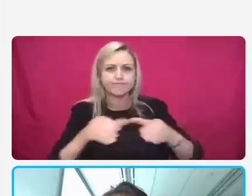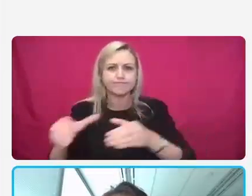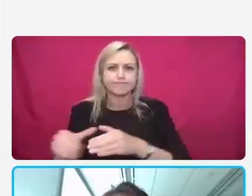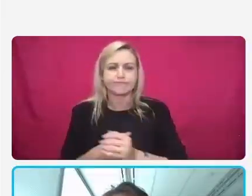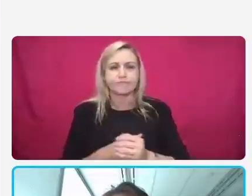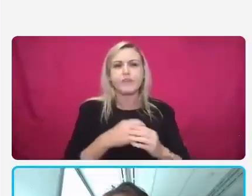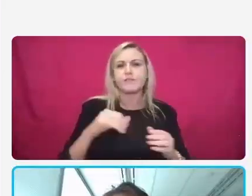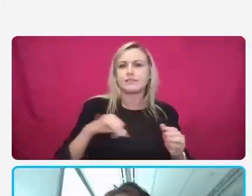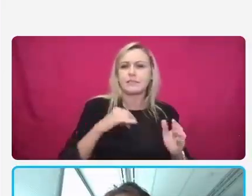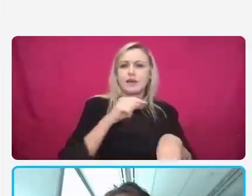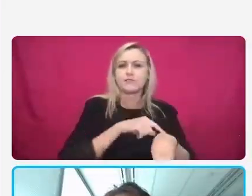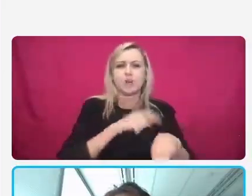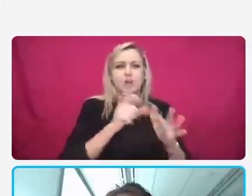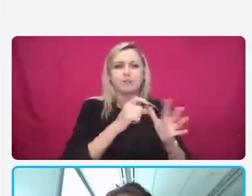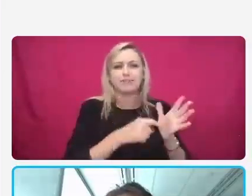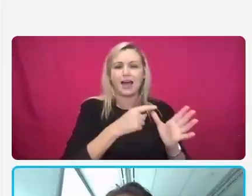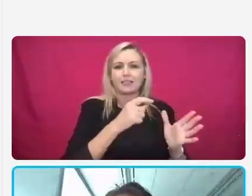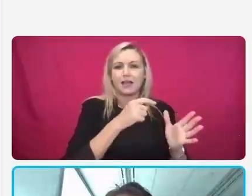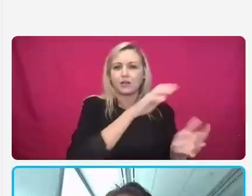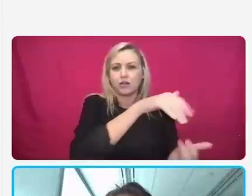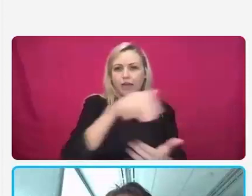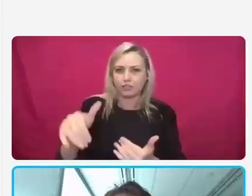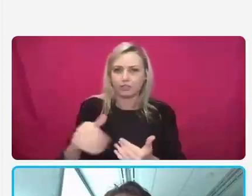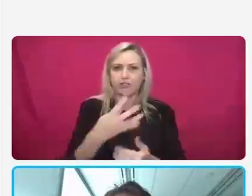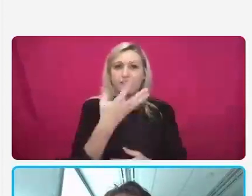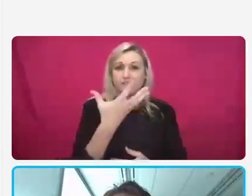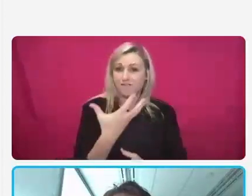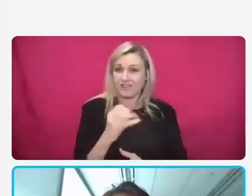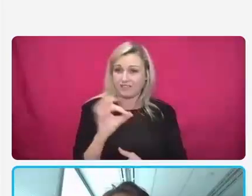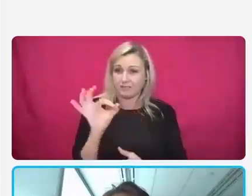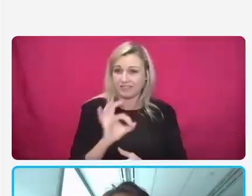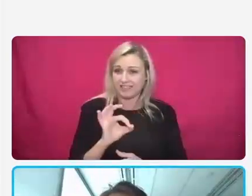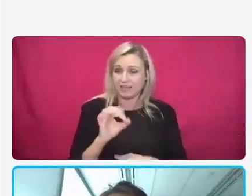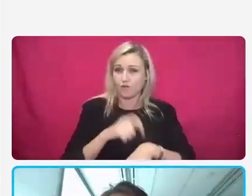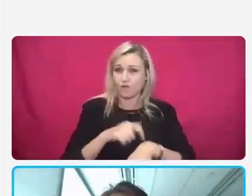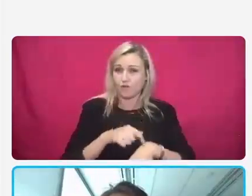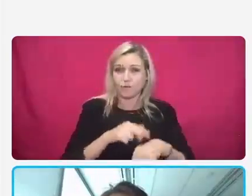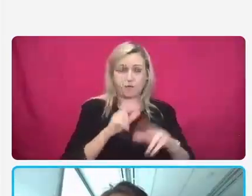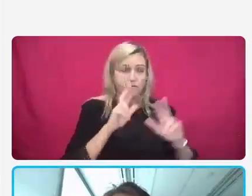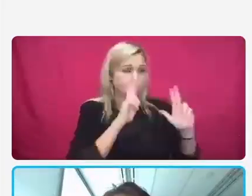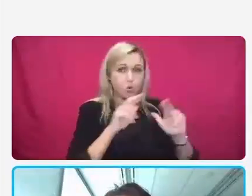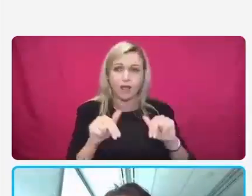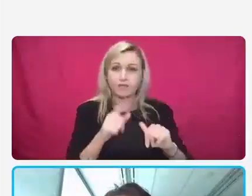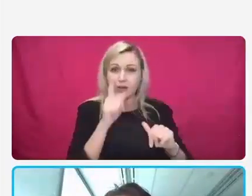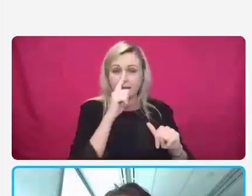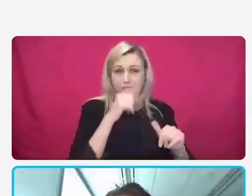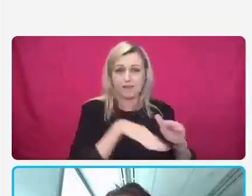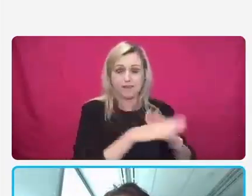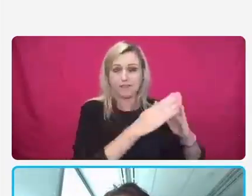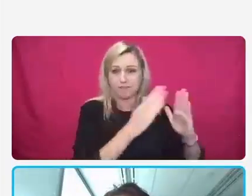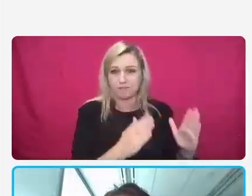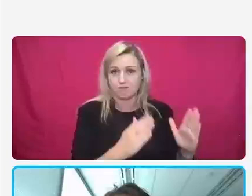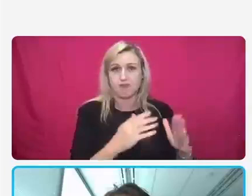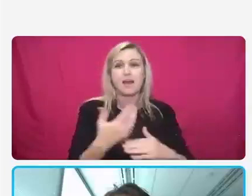collection that found that close to 50% of staff time was spent delivering care tailored to the specific needs of the resident, while the